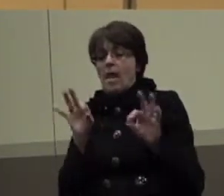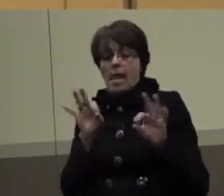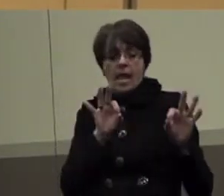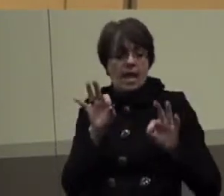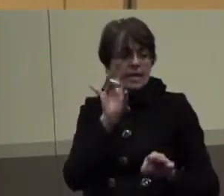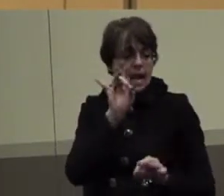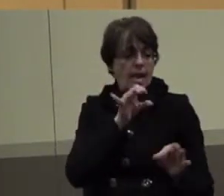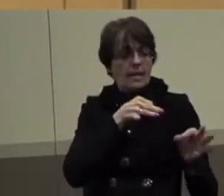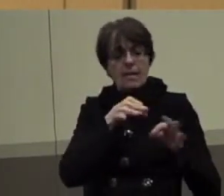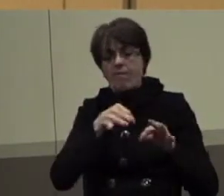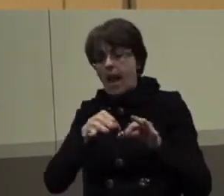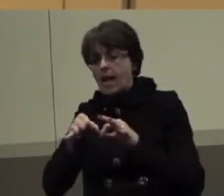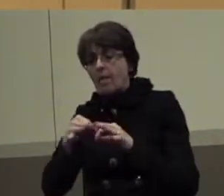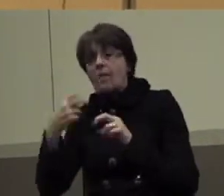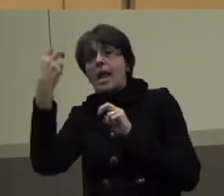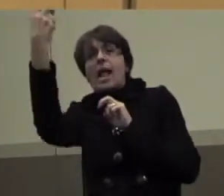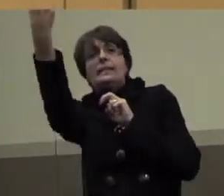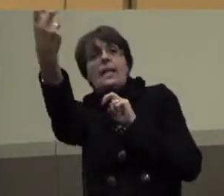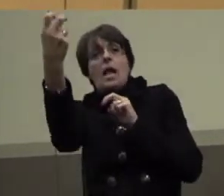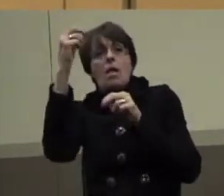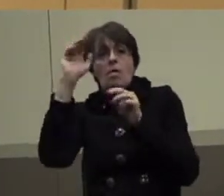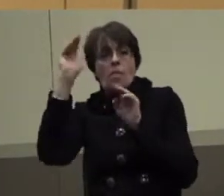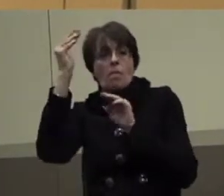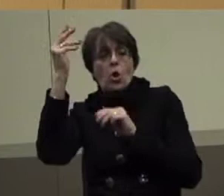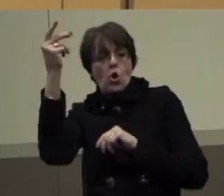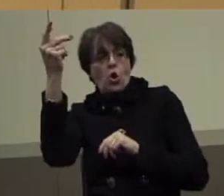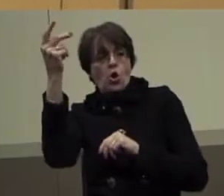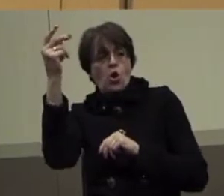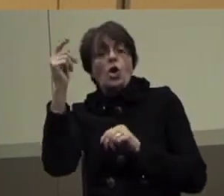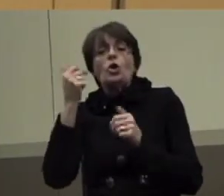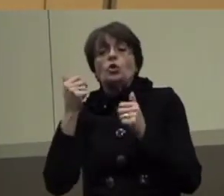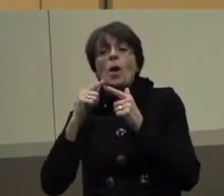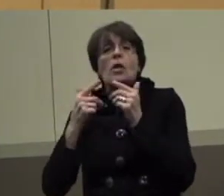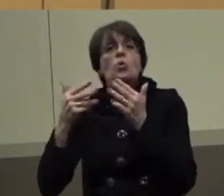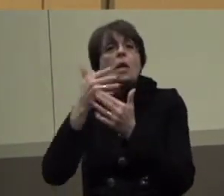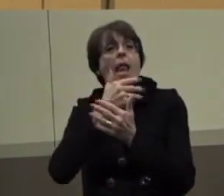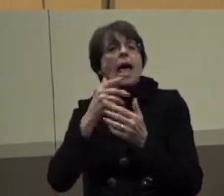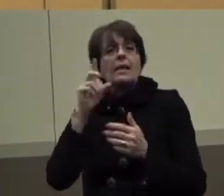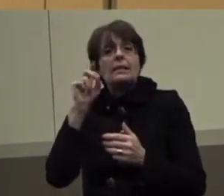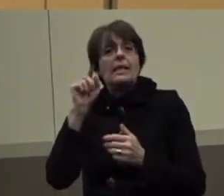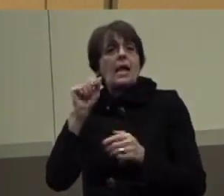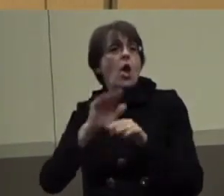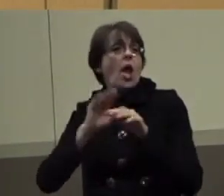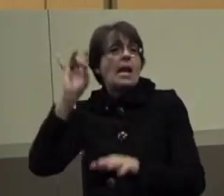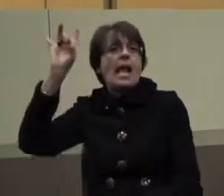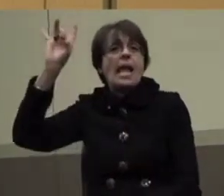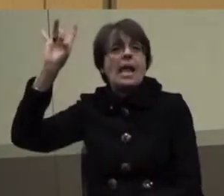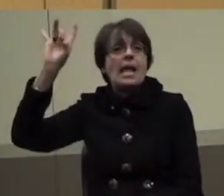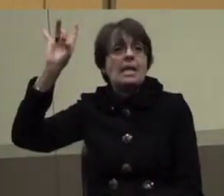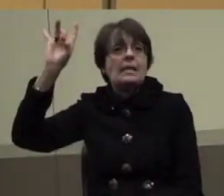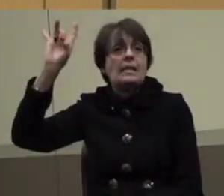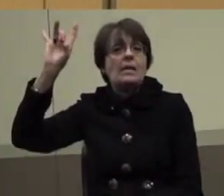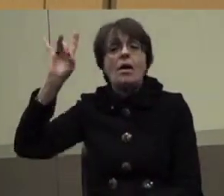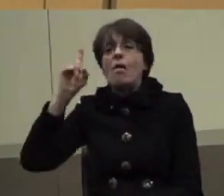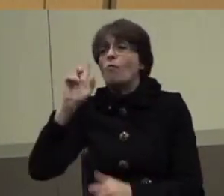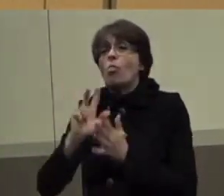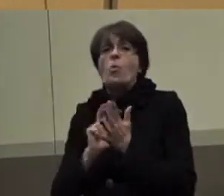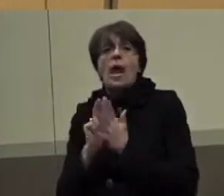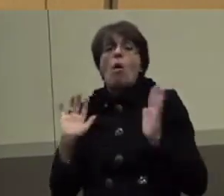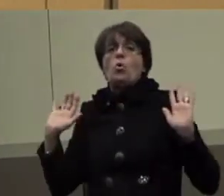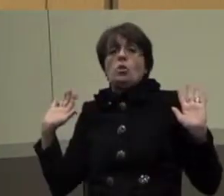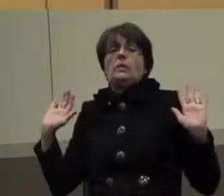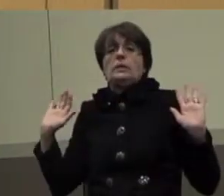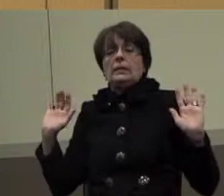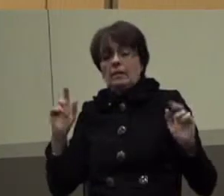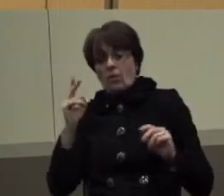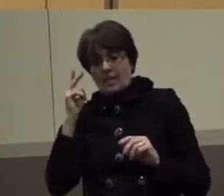I sat on the other side of the one-way mirror trying to collect data on 8 behaviors. And I just tried to do it for 3 hours. I thought, let me